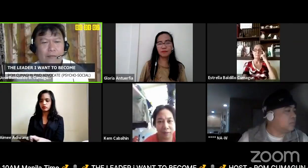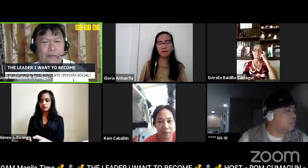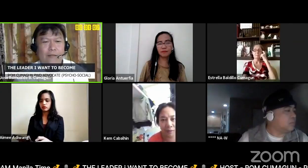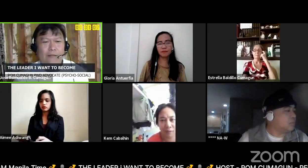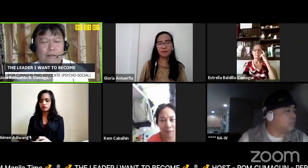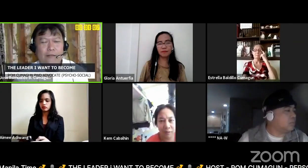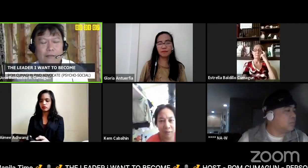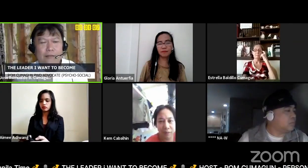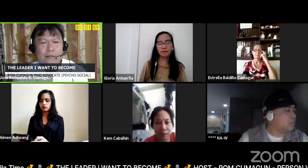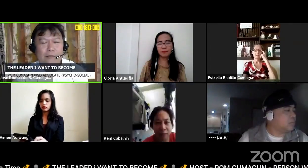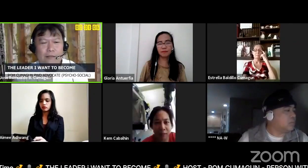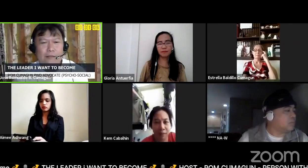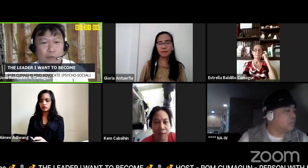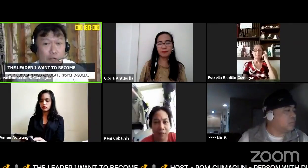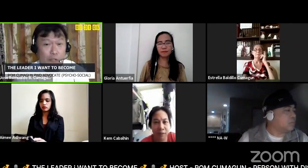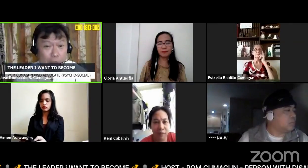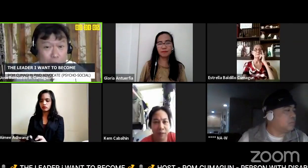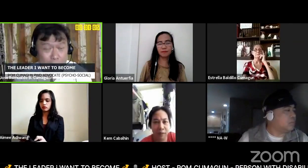become a leader